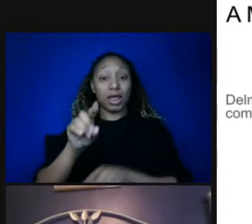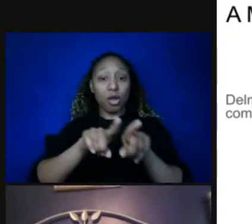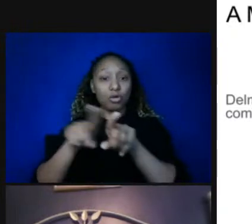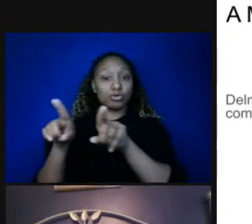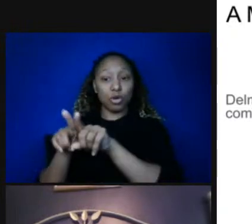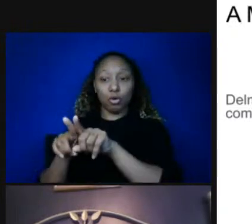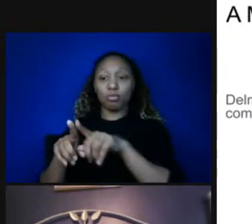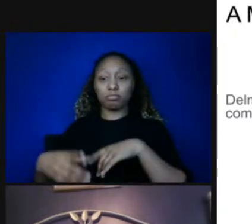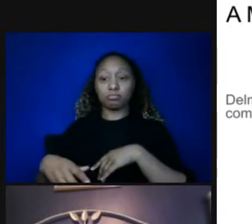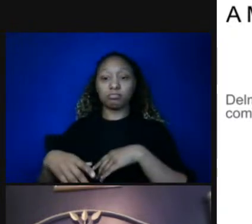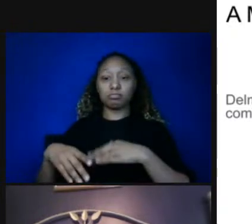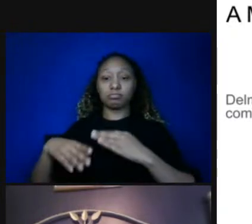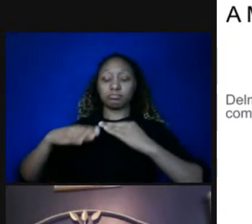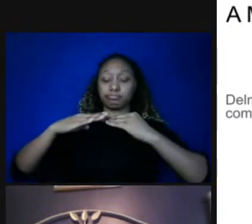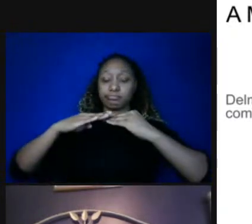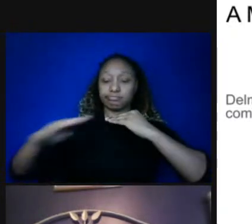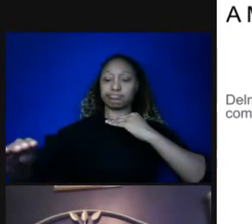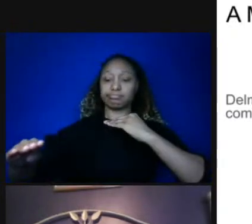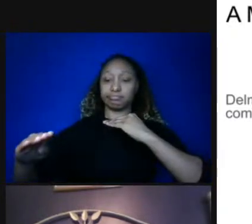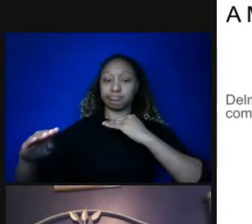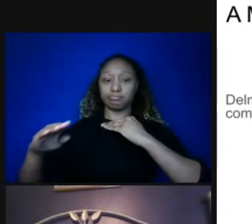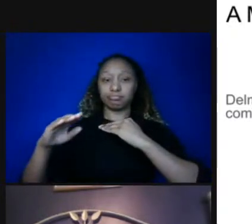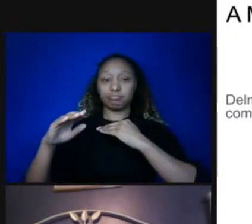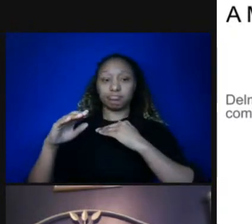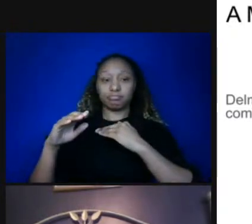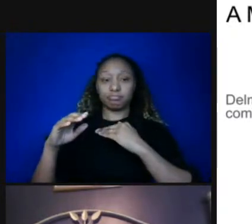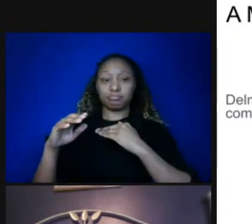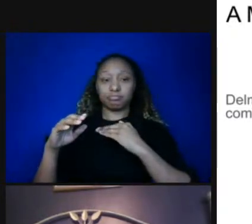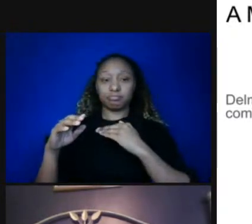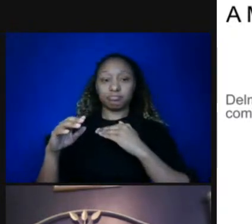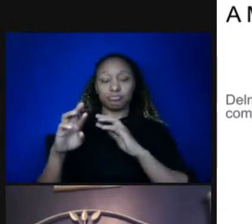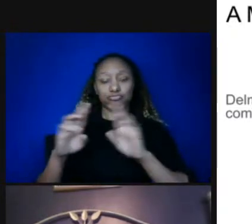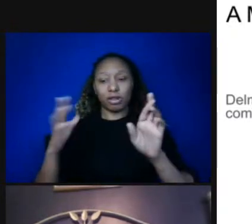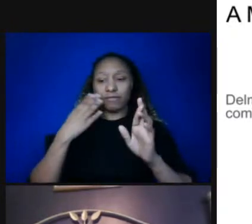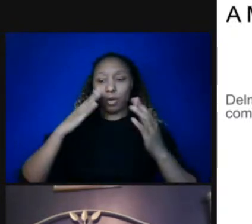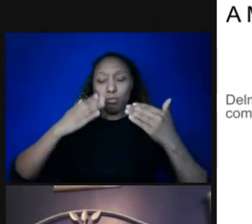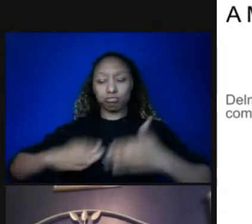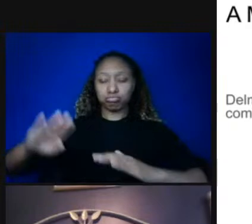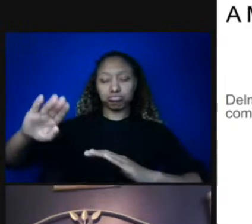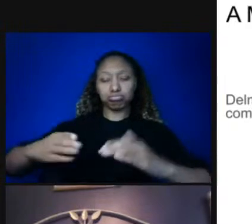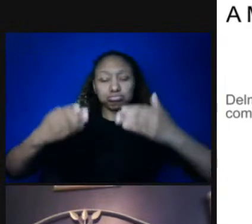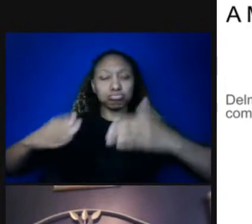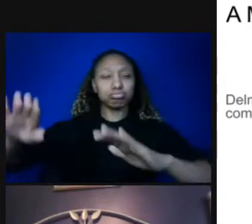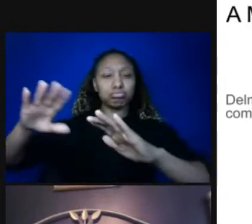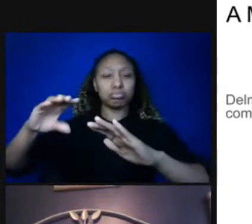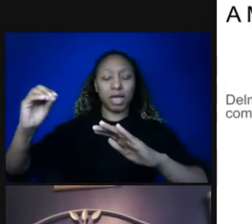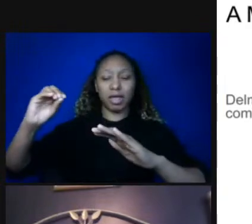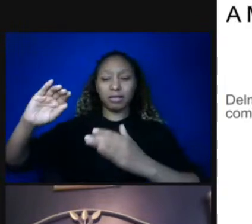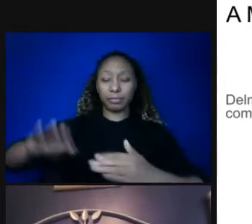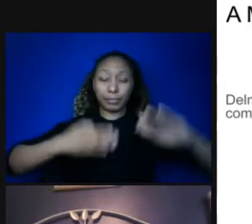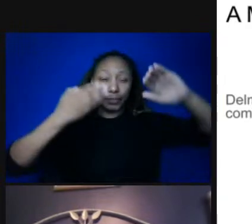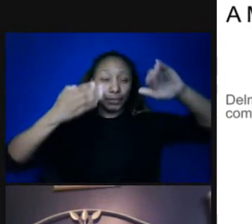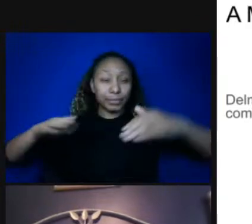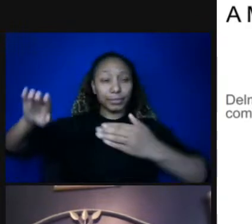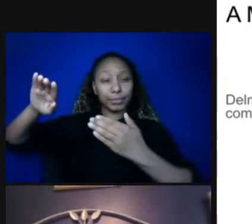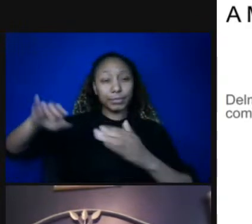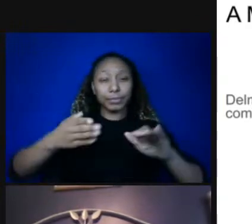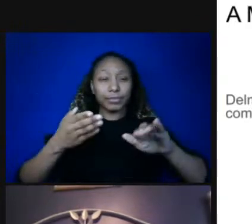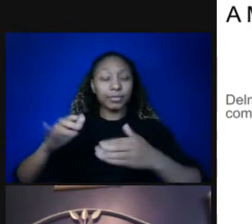level. So very, very susceptible to tides and very, very susceptible to rising seas.